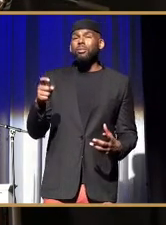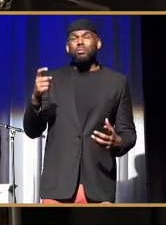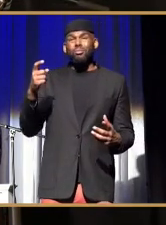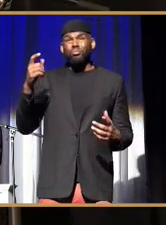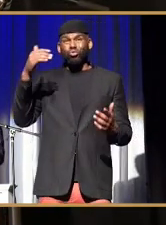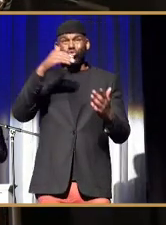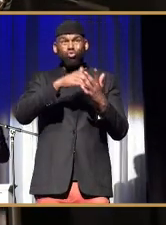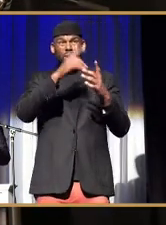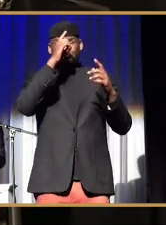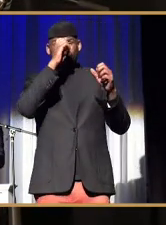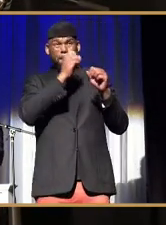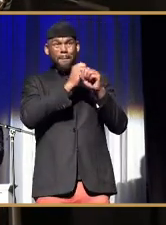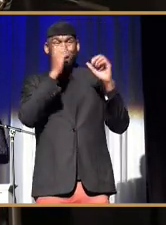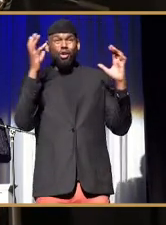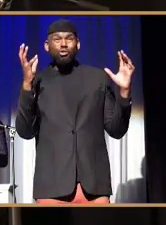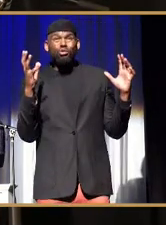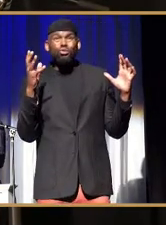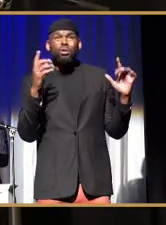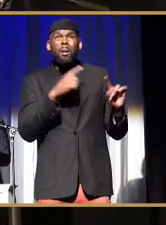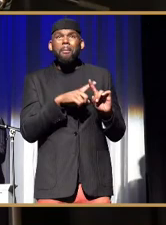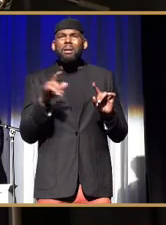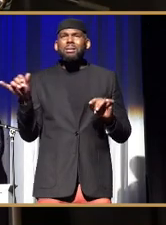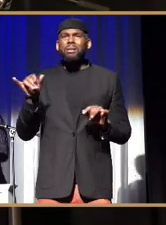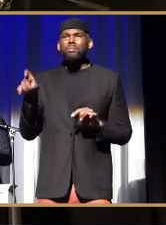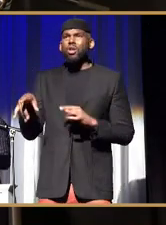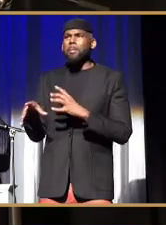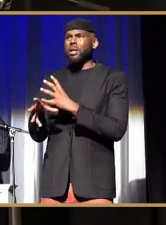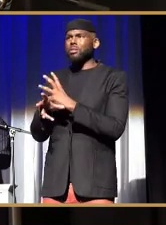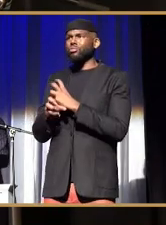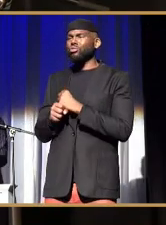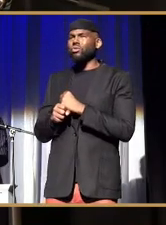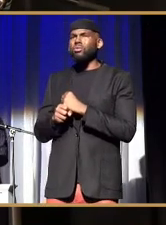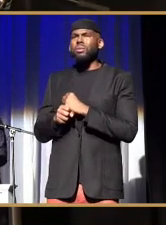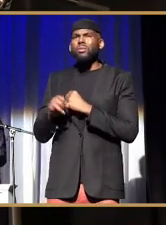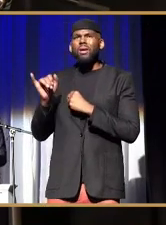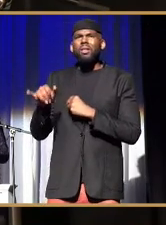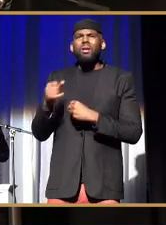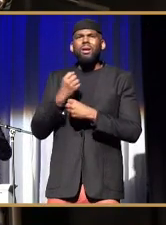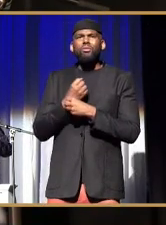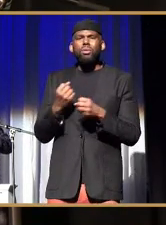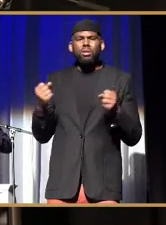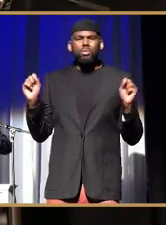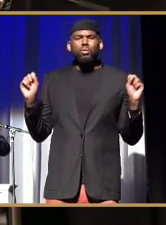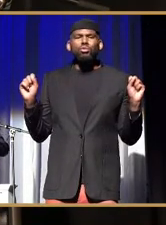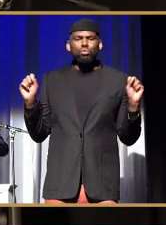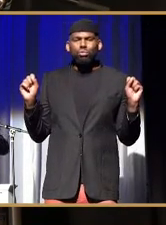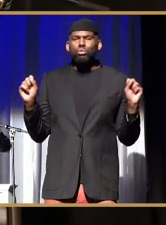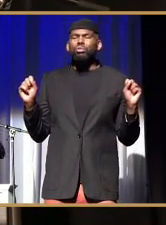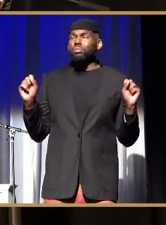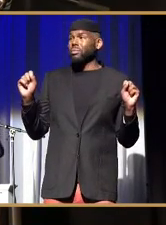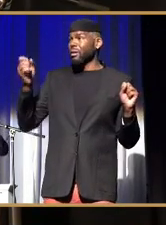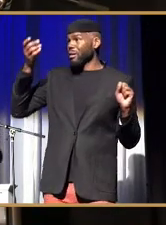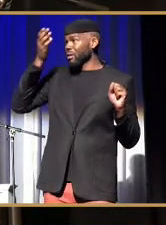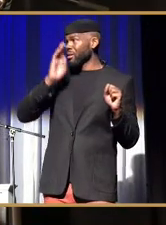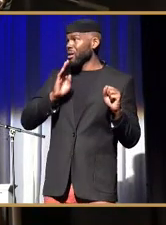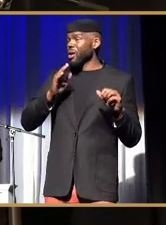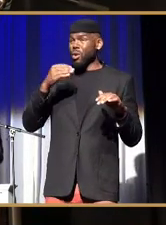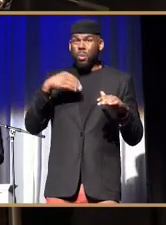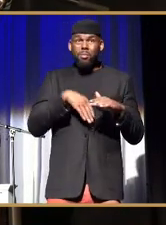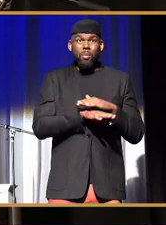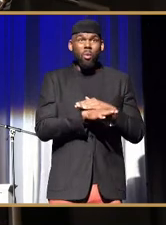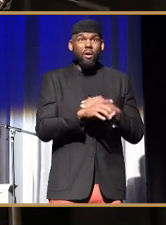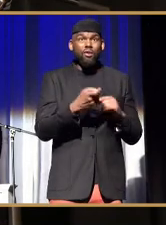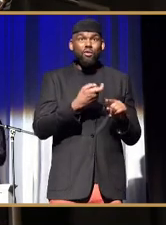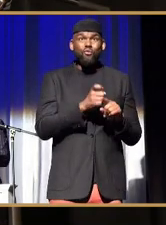ruins, we must also receive the restoration. As God formed humankind out of the